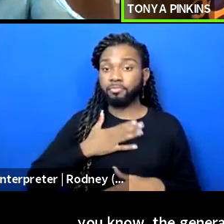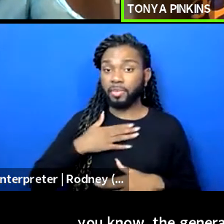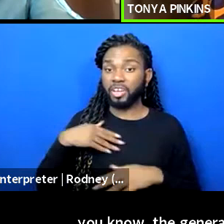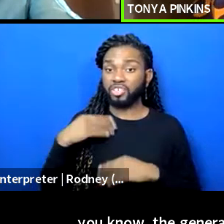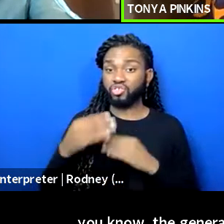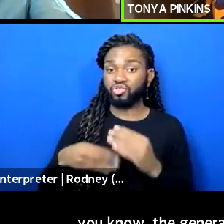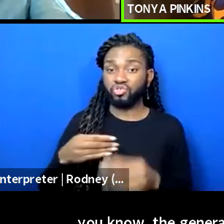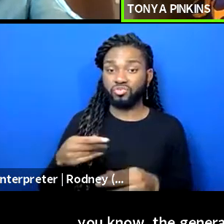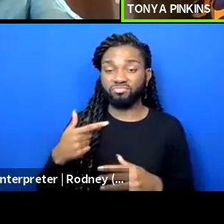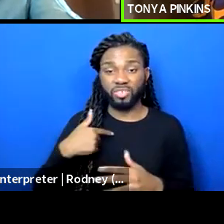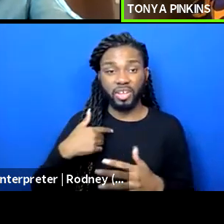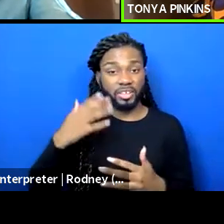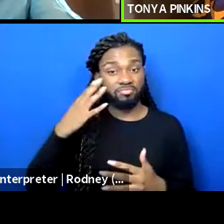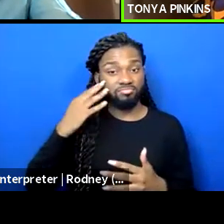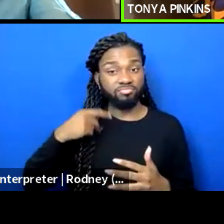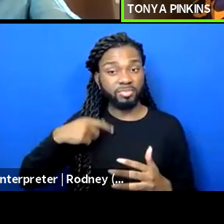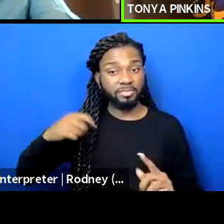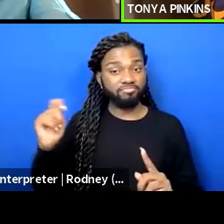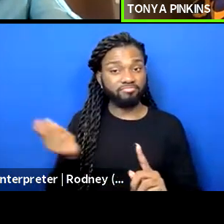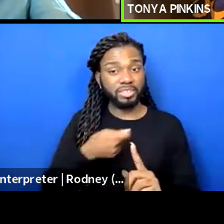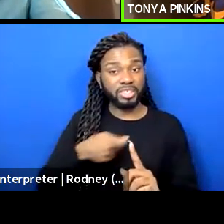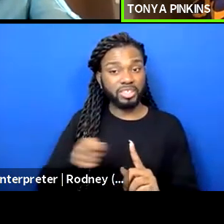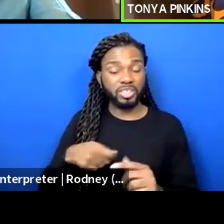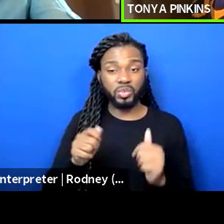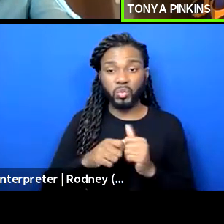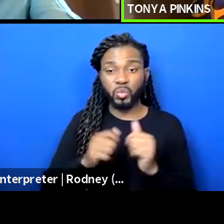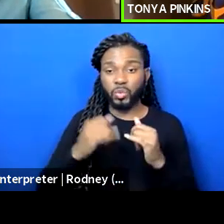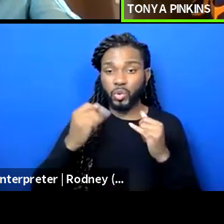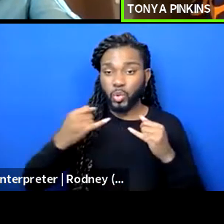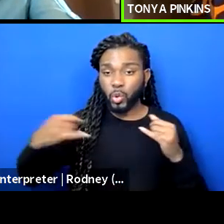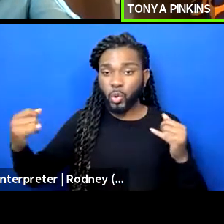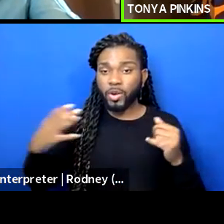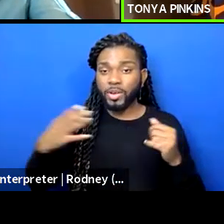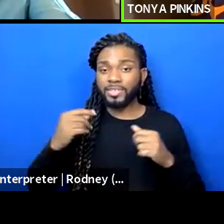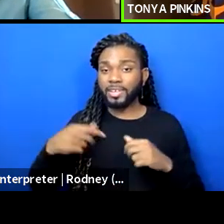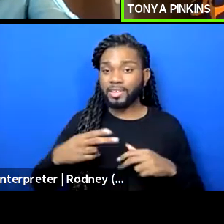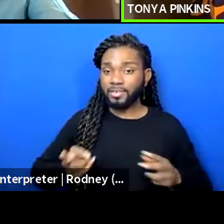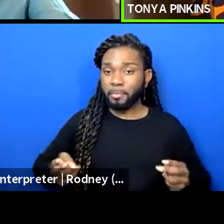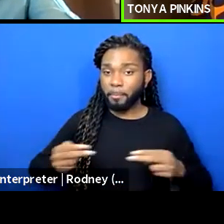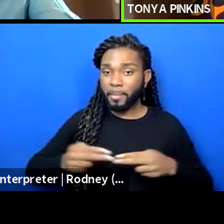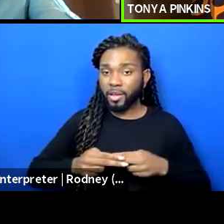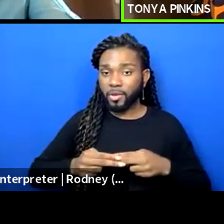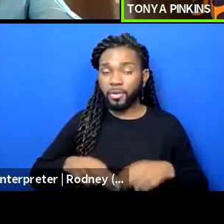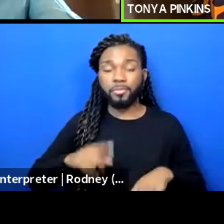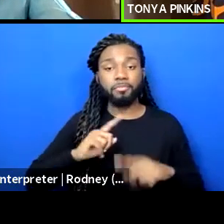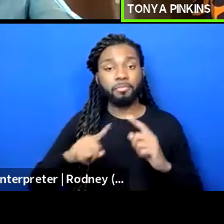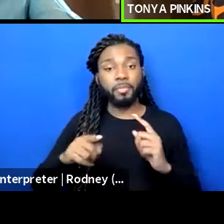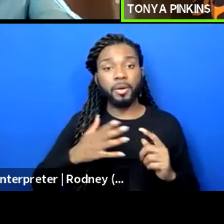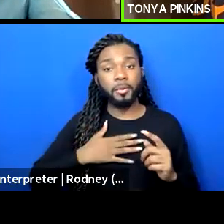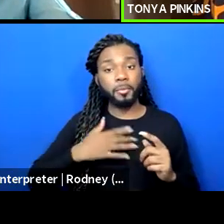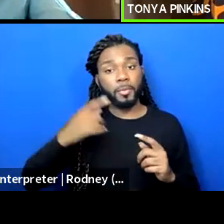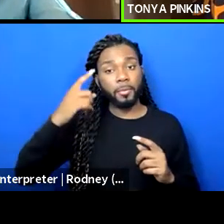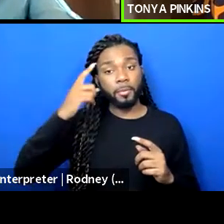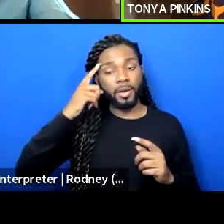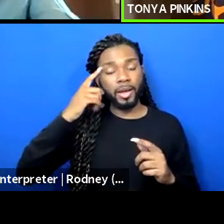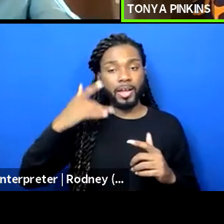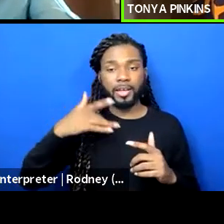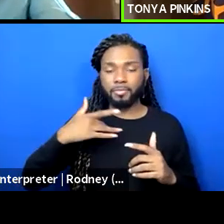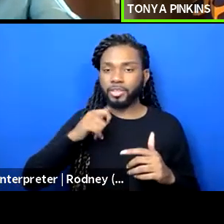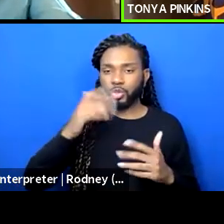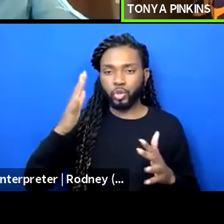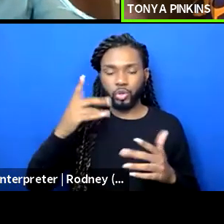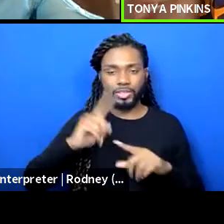I got beat with extension cords and belts. But the mind doesn't know the difference between a thought, a